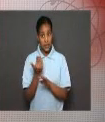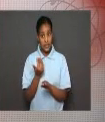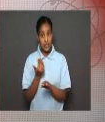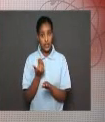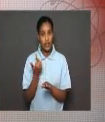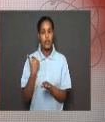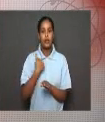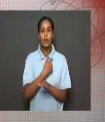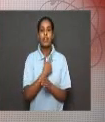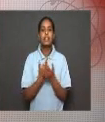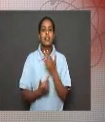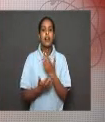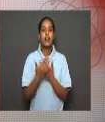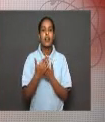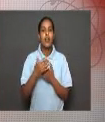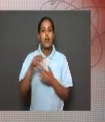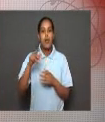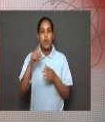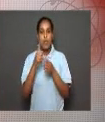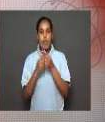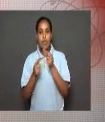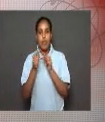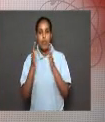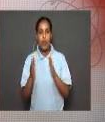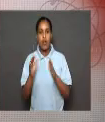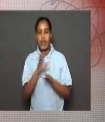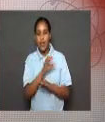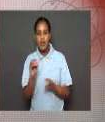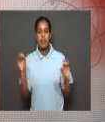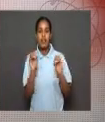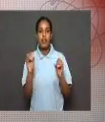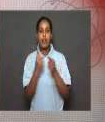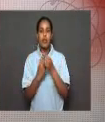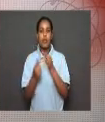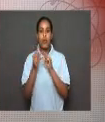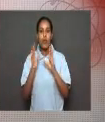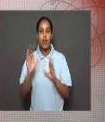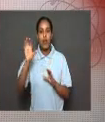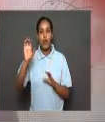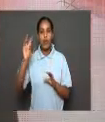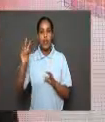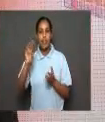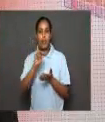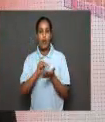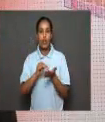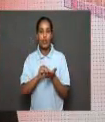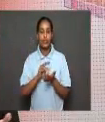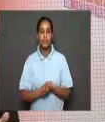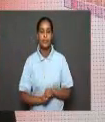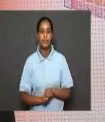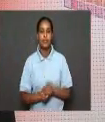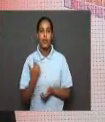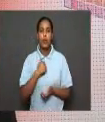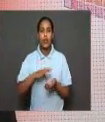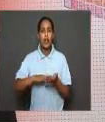Previously, we discussed polar and non-polar covalent molecules.